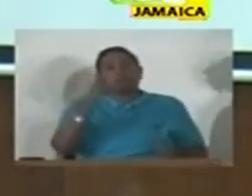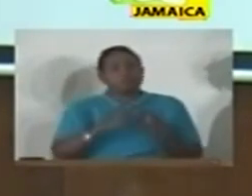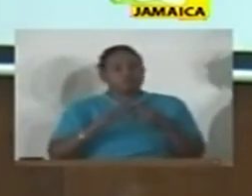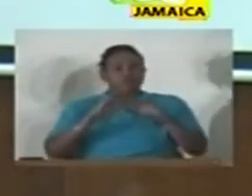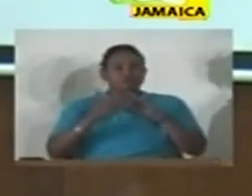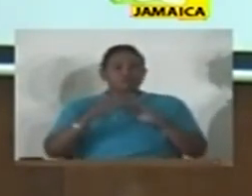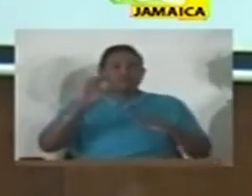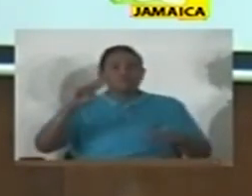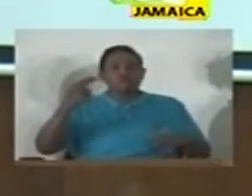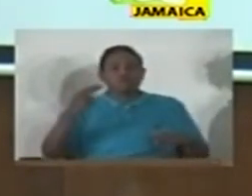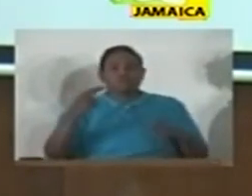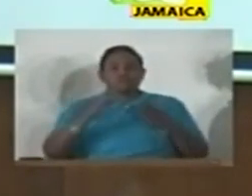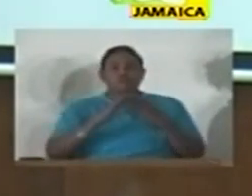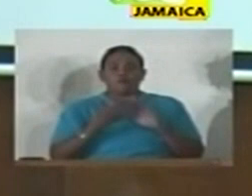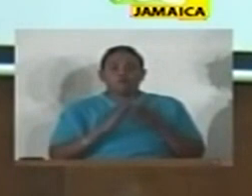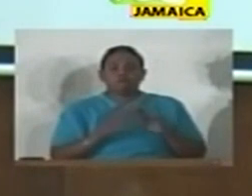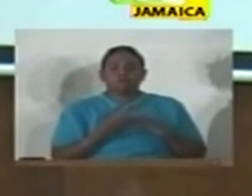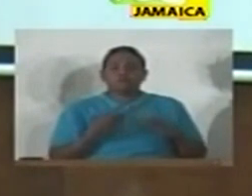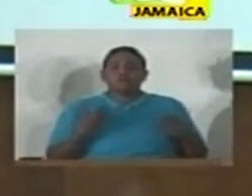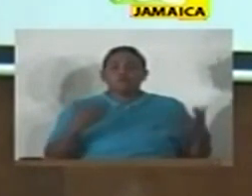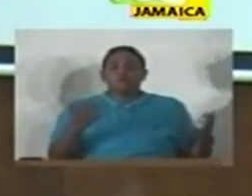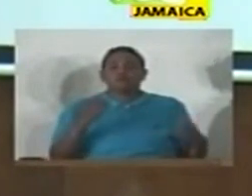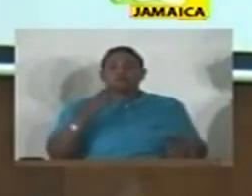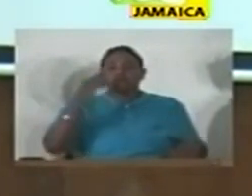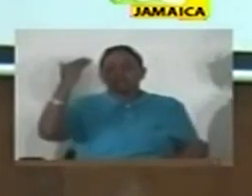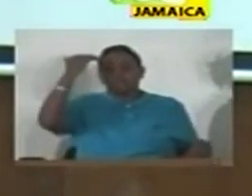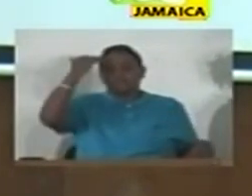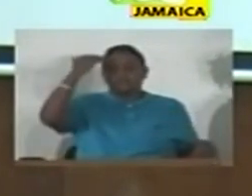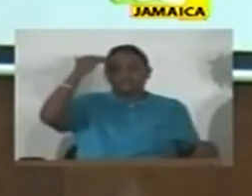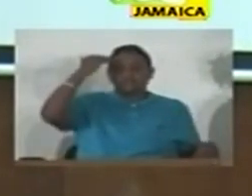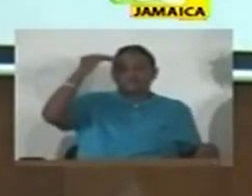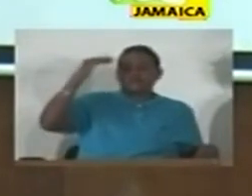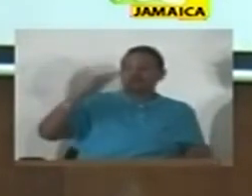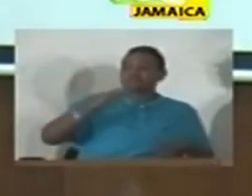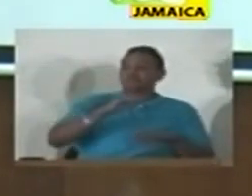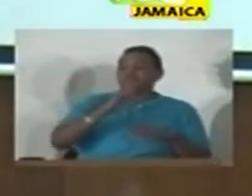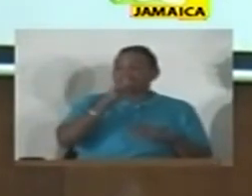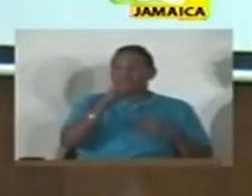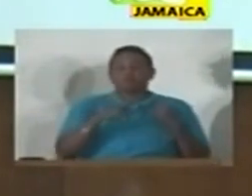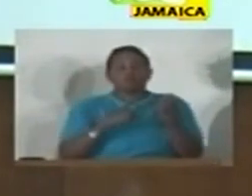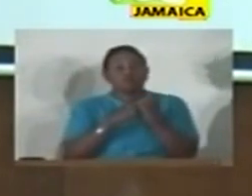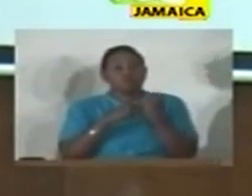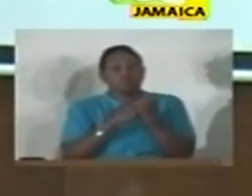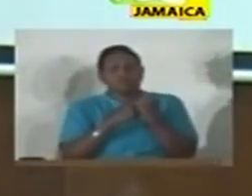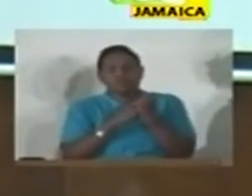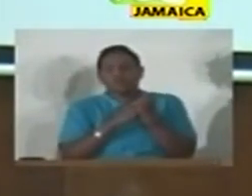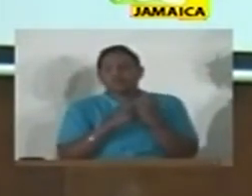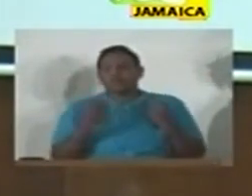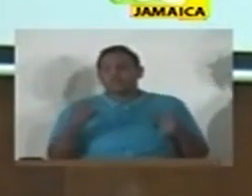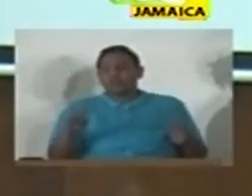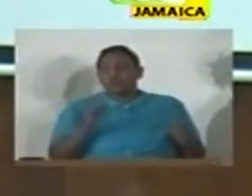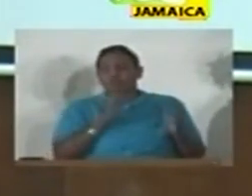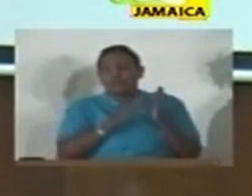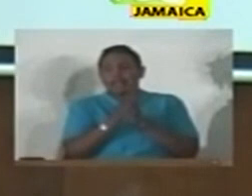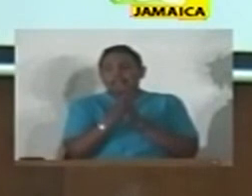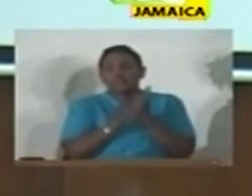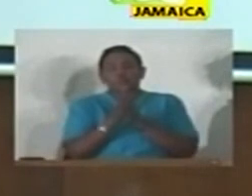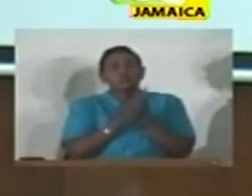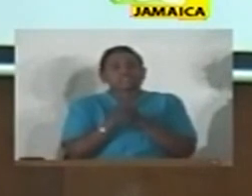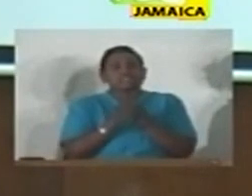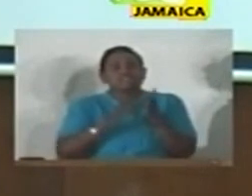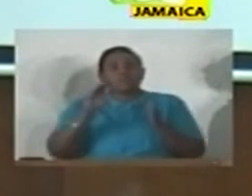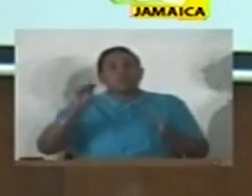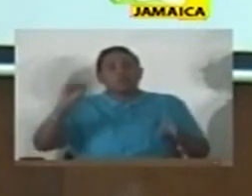Club. I wish to acknowledge unfailing support and enthusiasm of the Bureau of